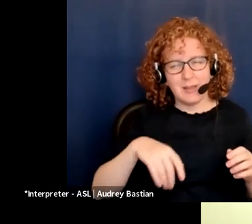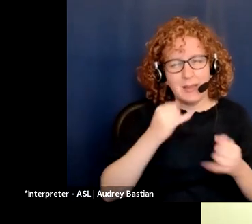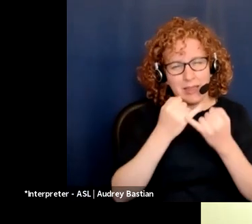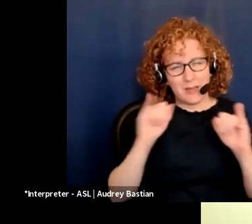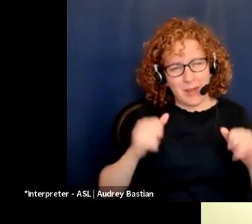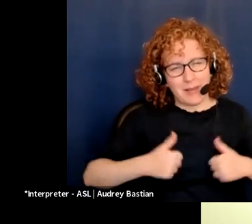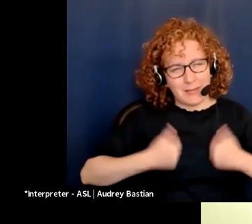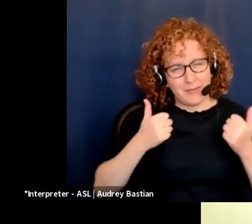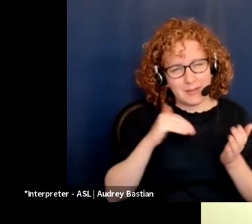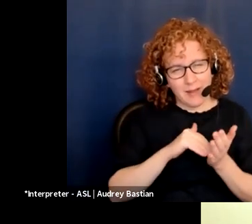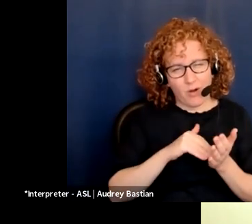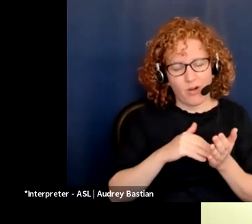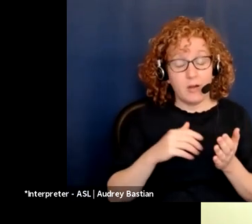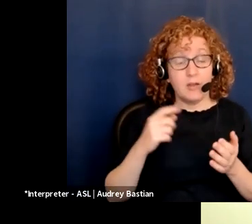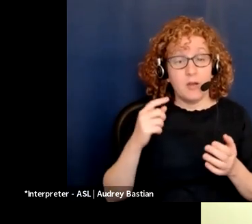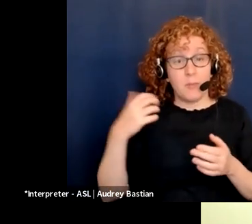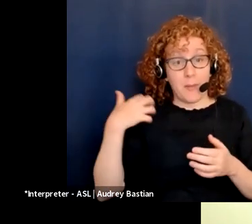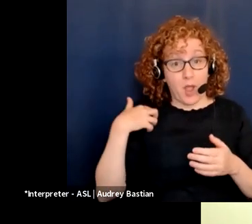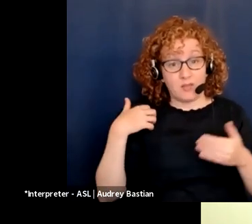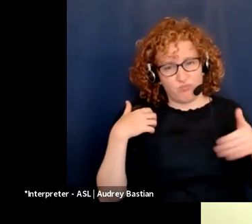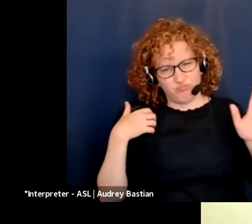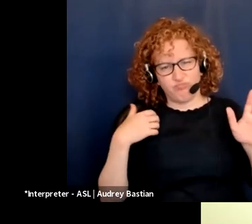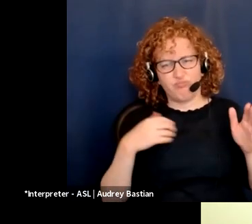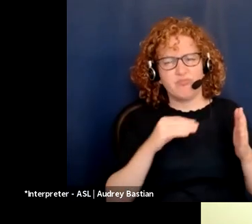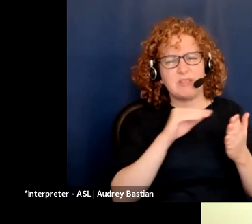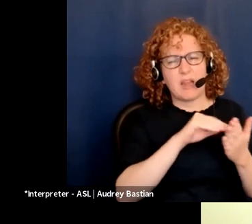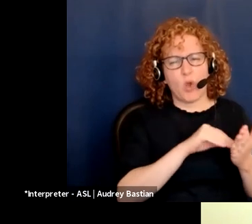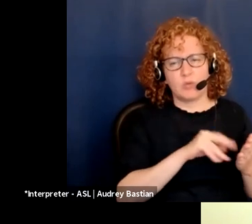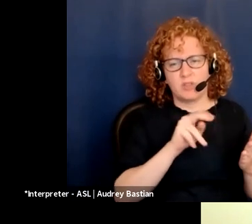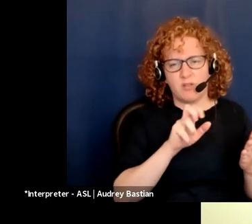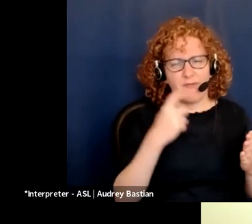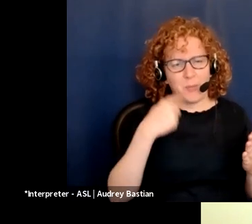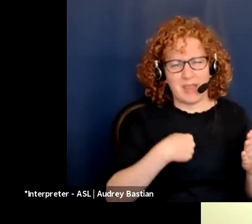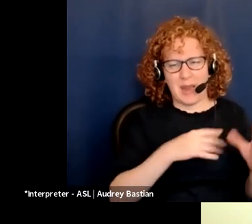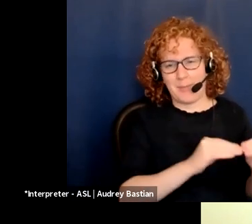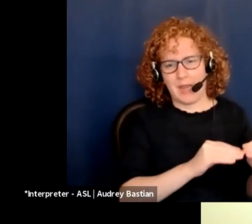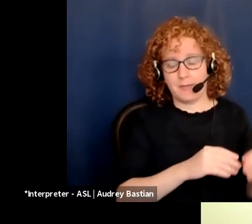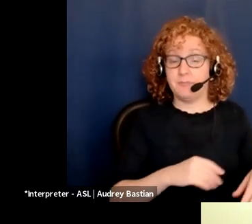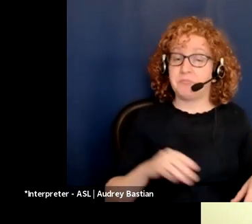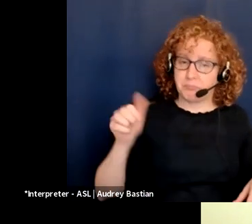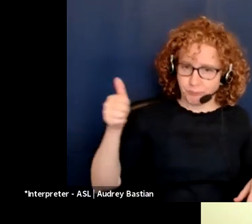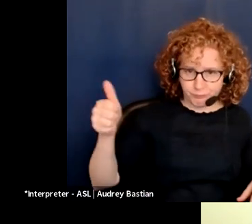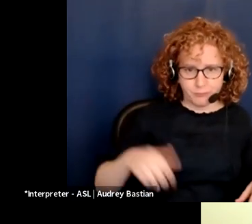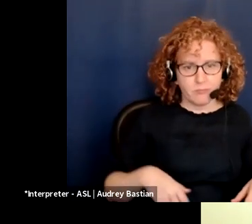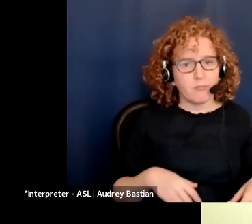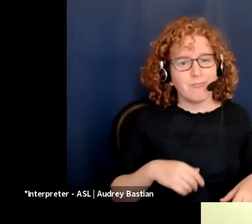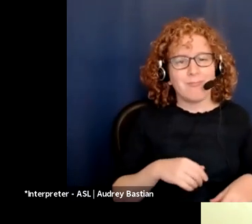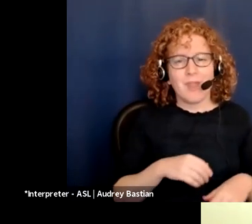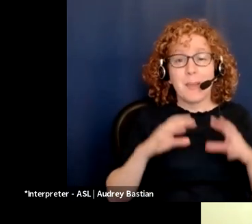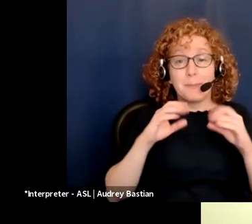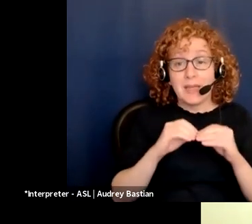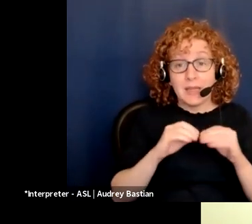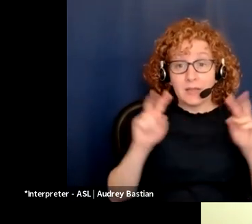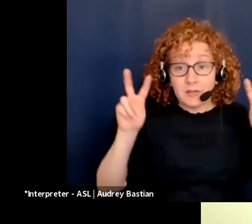take notes from my boss because he couldn't make it. And it happened to be a meeting related to some new healthcare